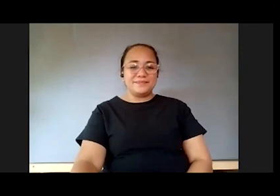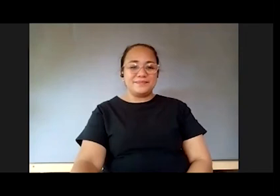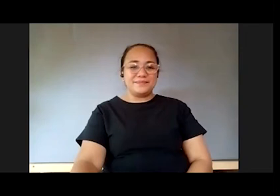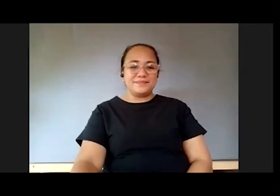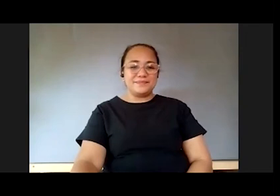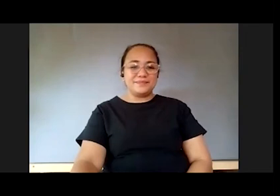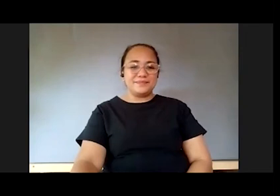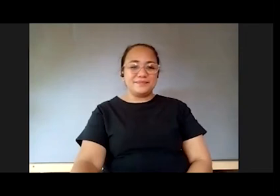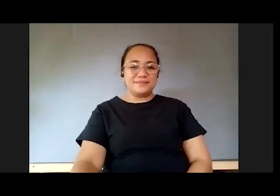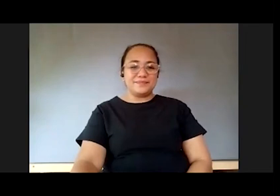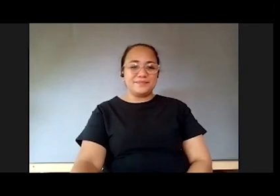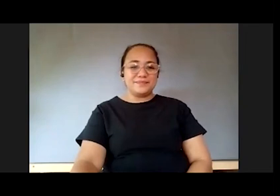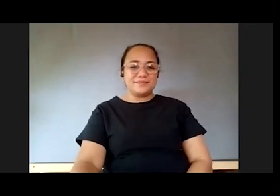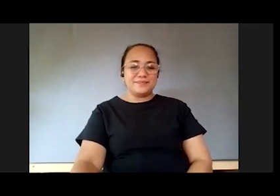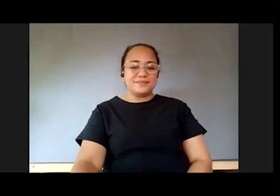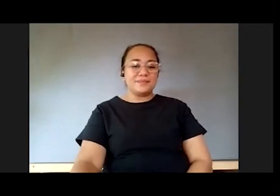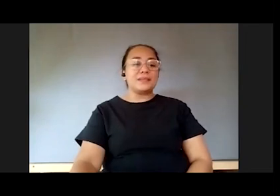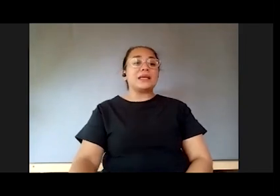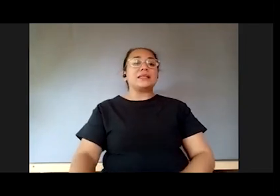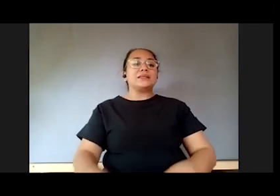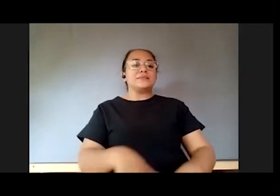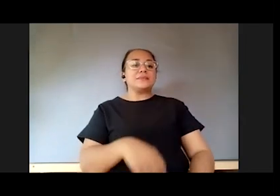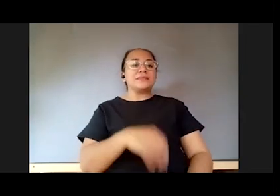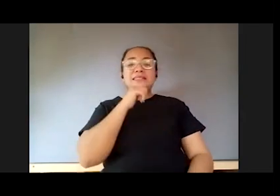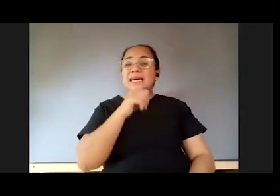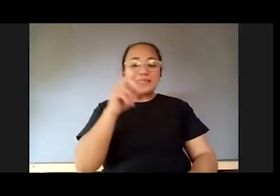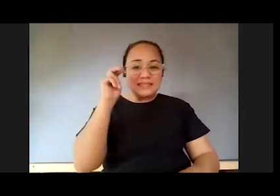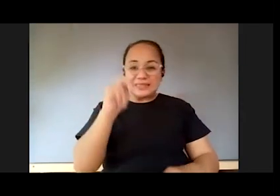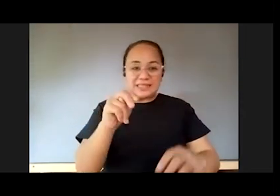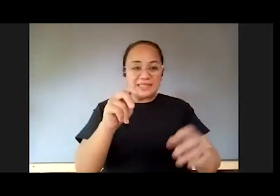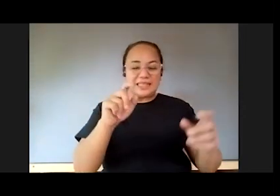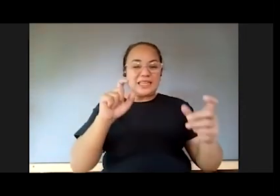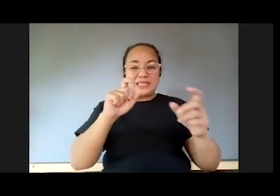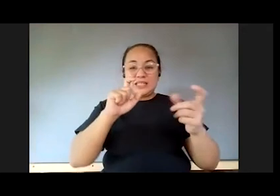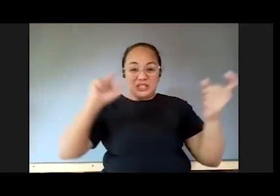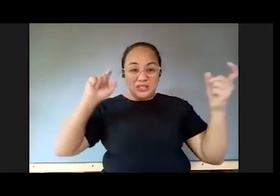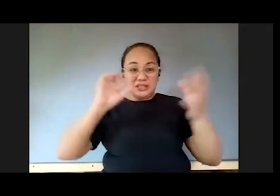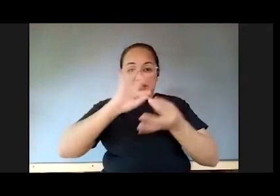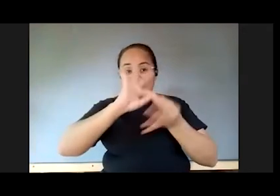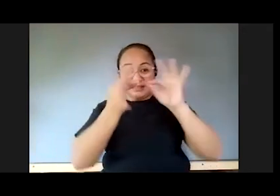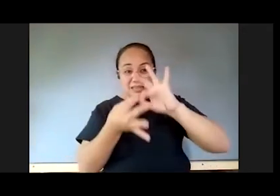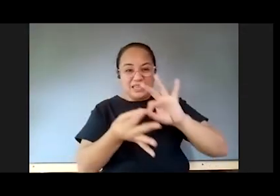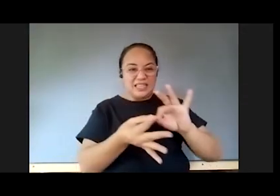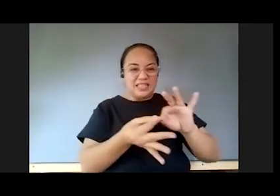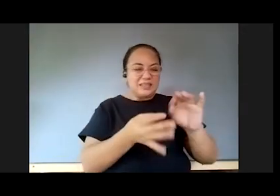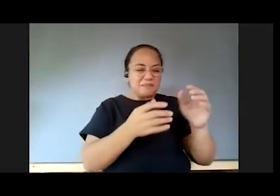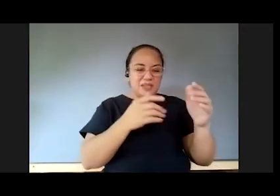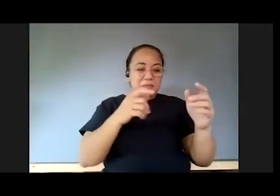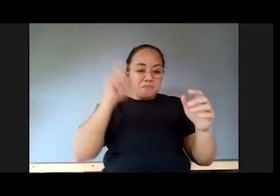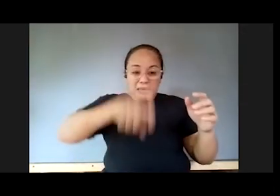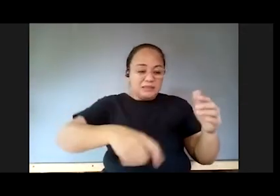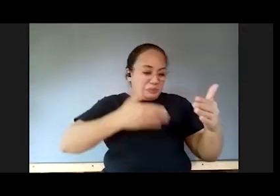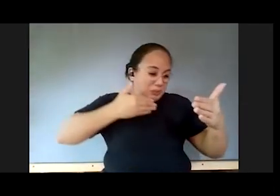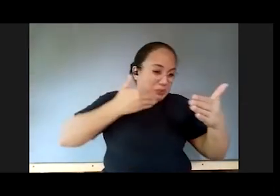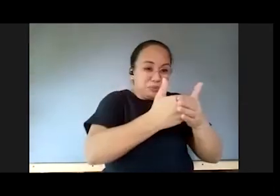So you don't have to translate it in exactly a close way between the two languages, but it